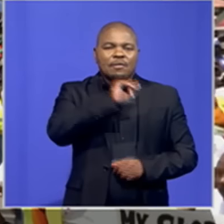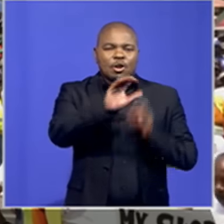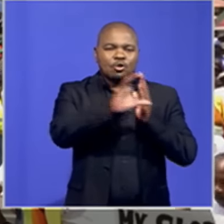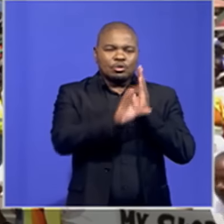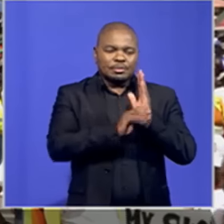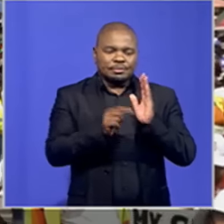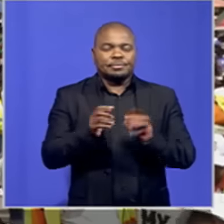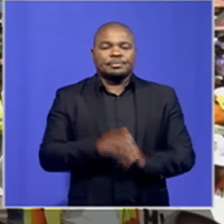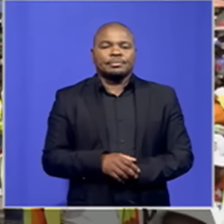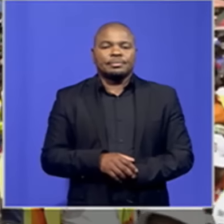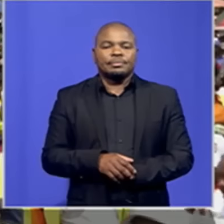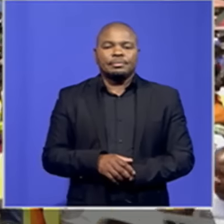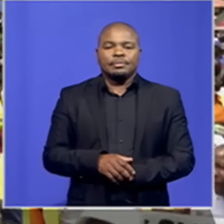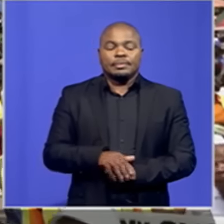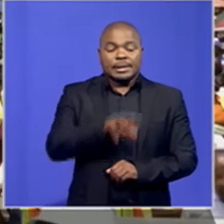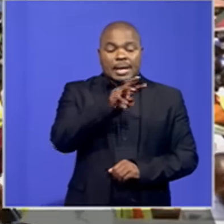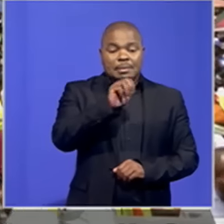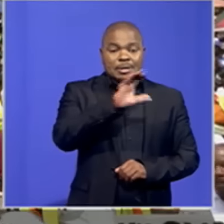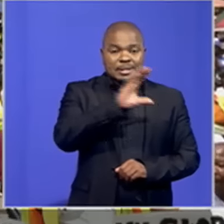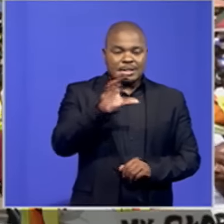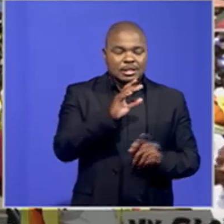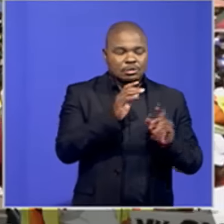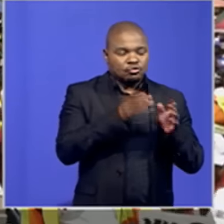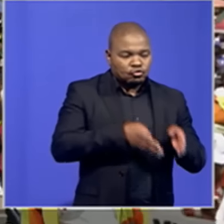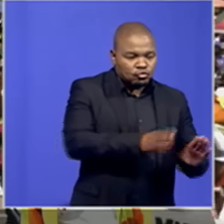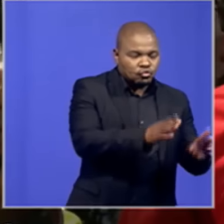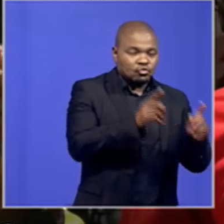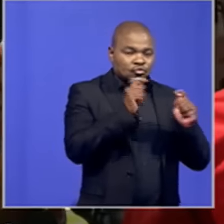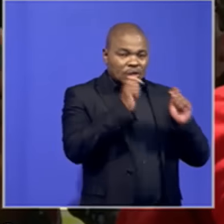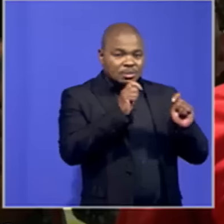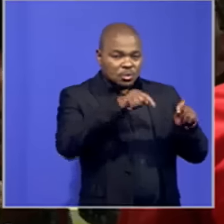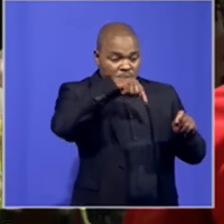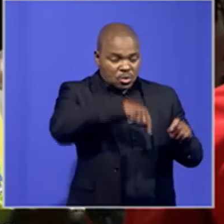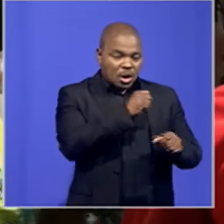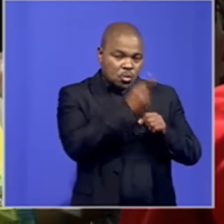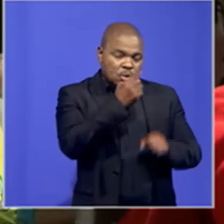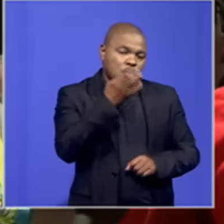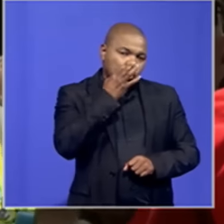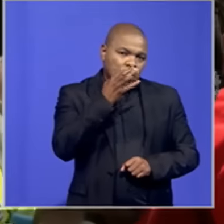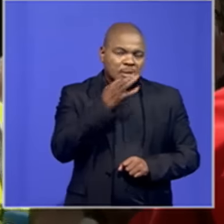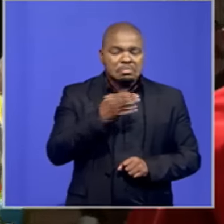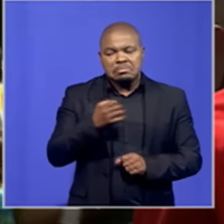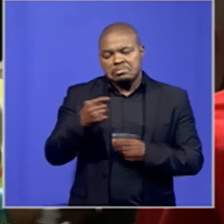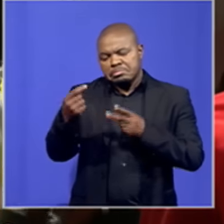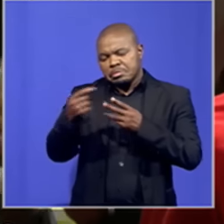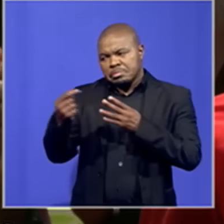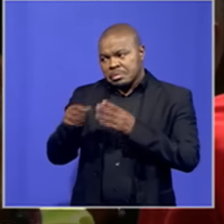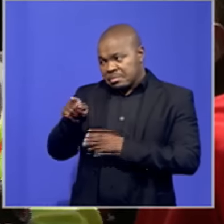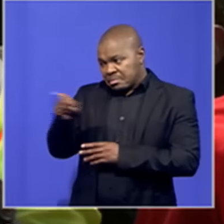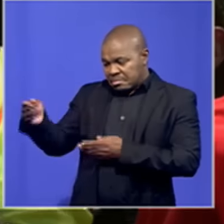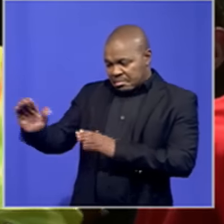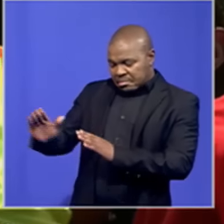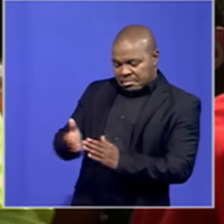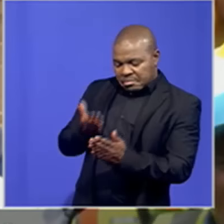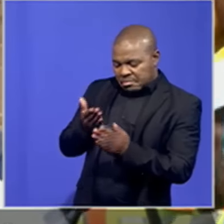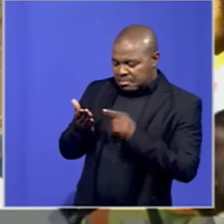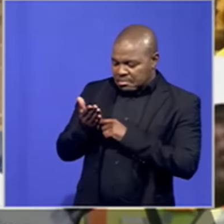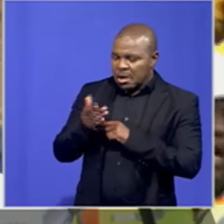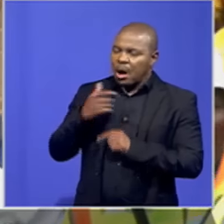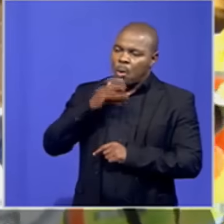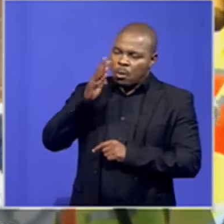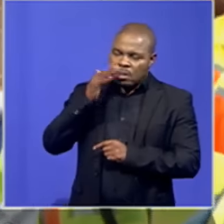Africa. Mokhuduthamaga wa lefapha la ditsela le dipalangwa mo Gauteng a re dintlha tse di tlhagisitsweng di tla sekasekwa ka